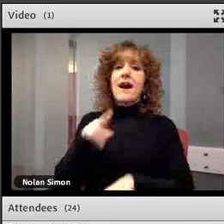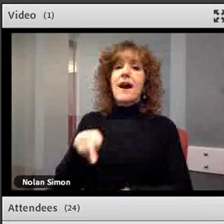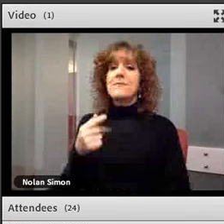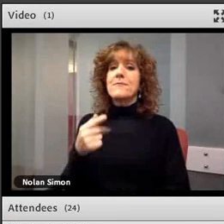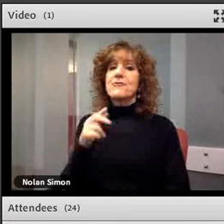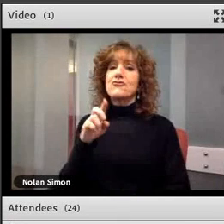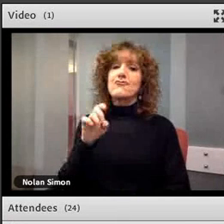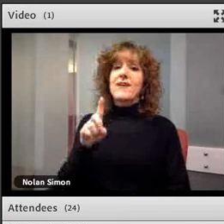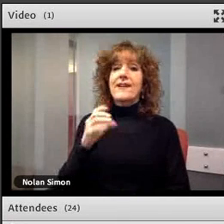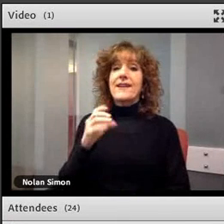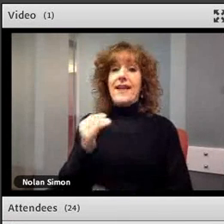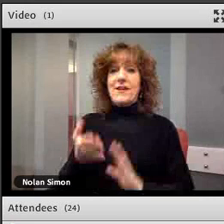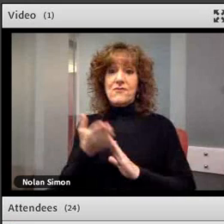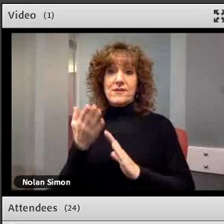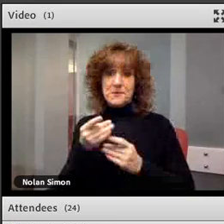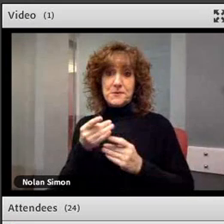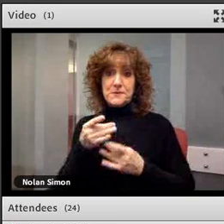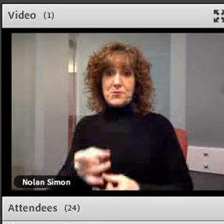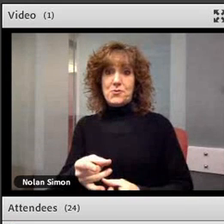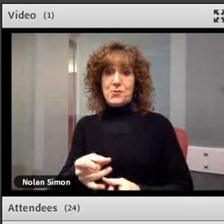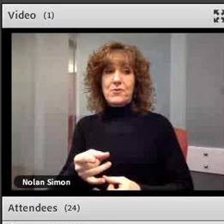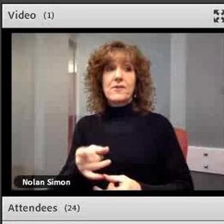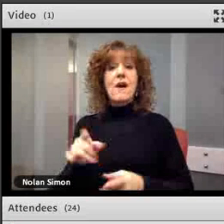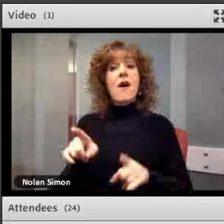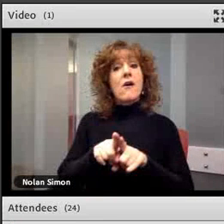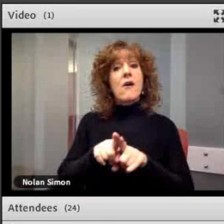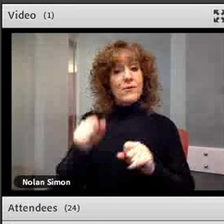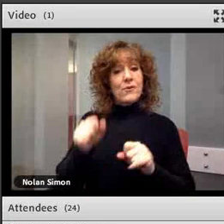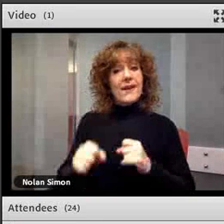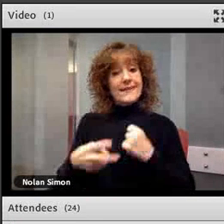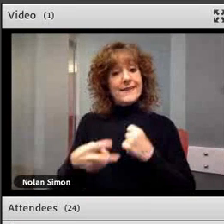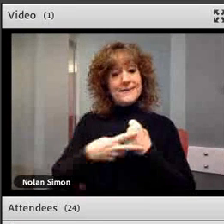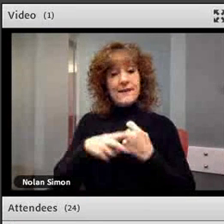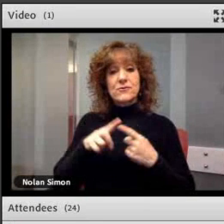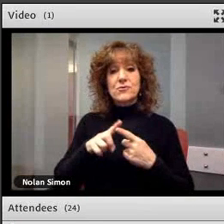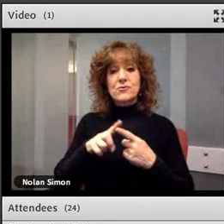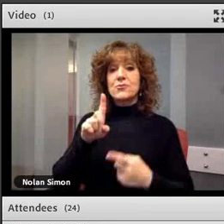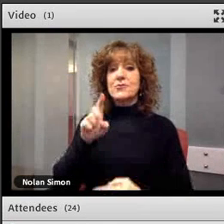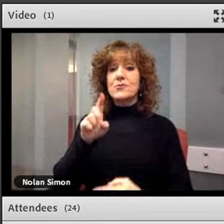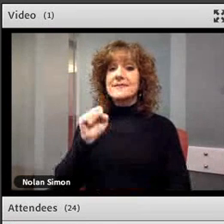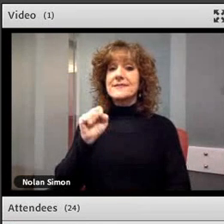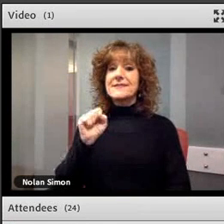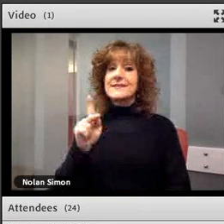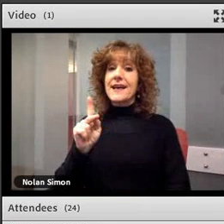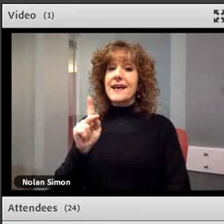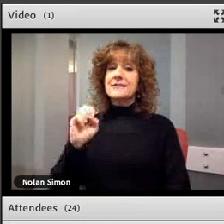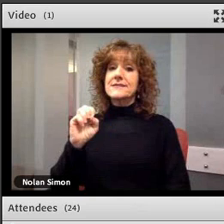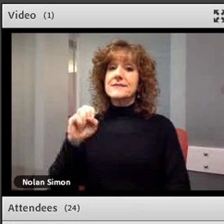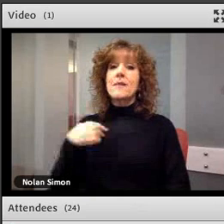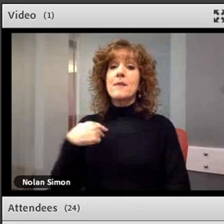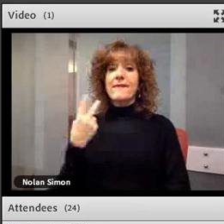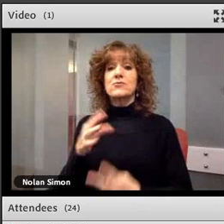running smoothly. But that's where it is. You also can save to your desktop. So you have both of those options. So you can save into